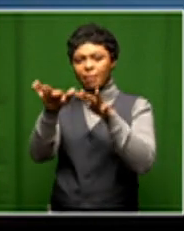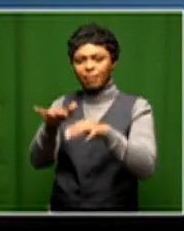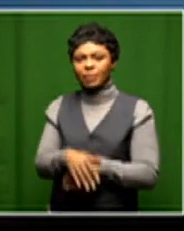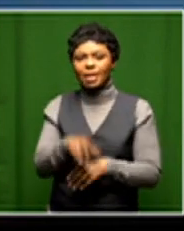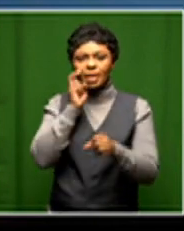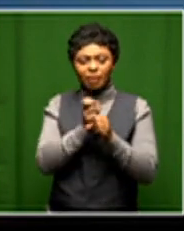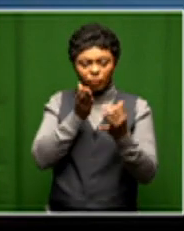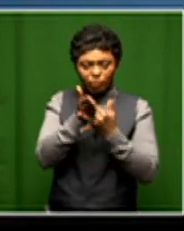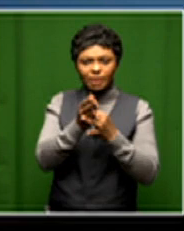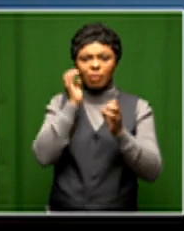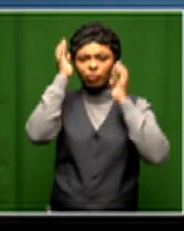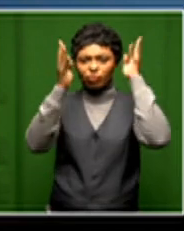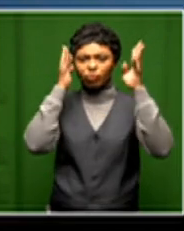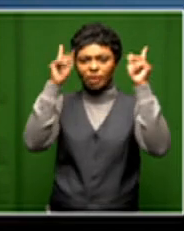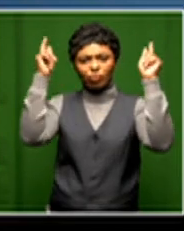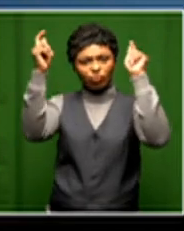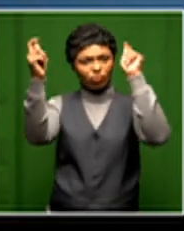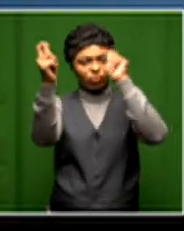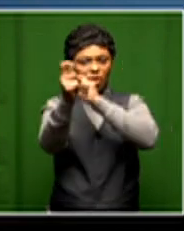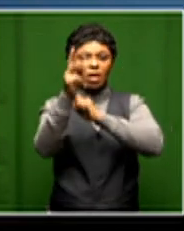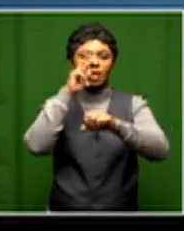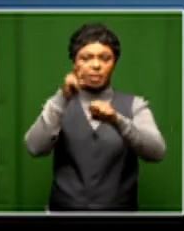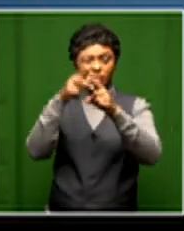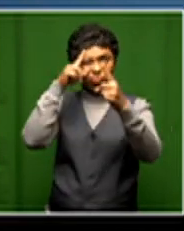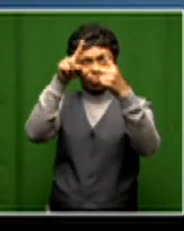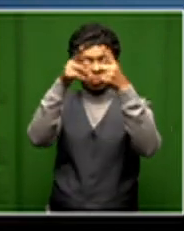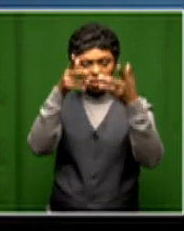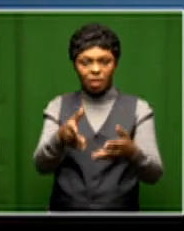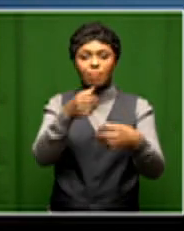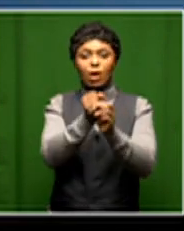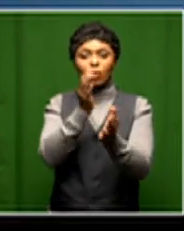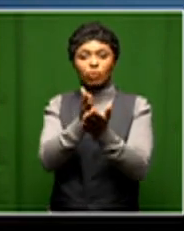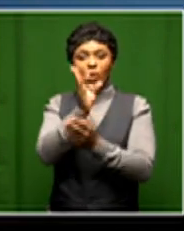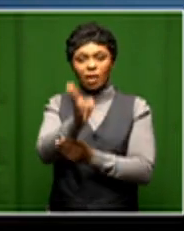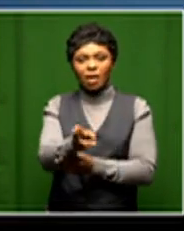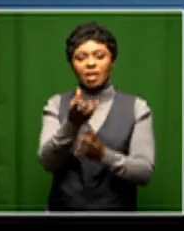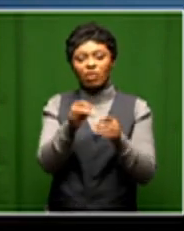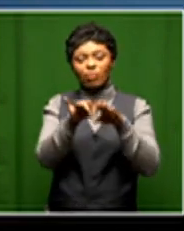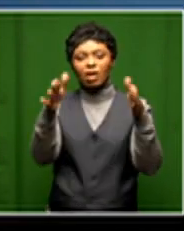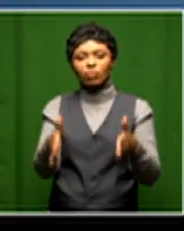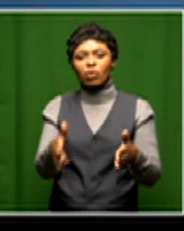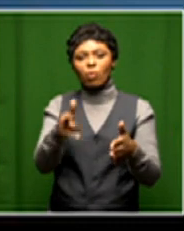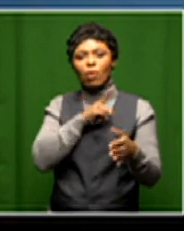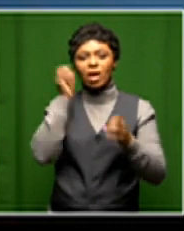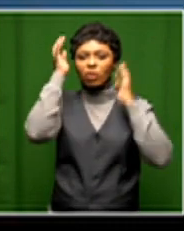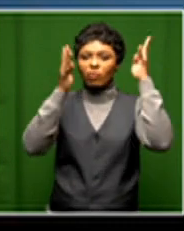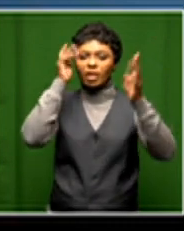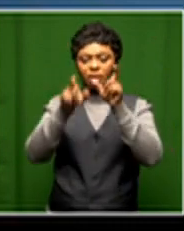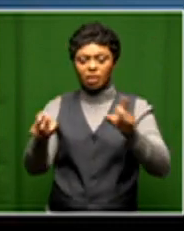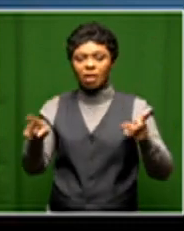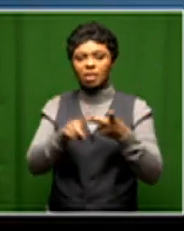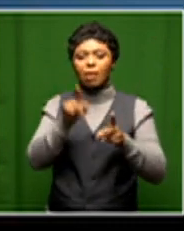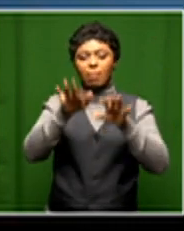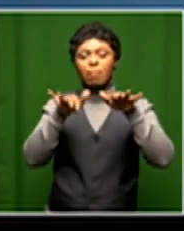inclusivity and diversification. I want to ensure that there is a platform that links innovators and